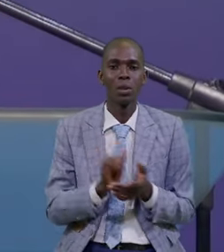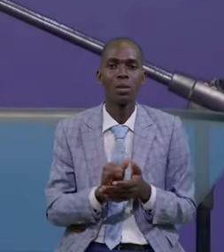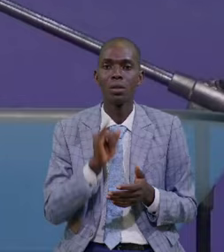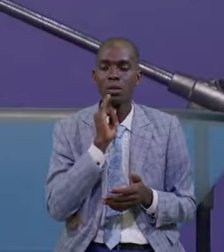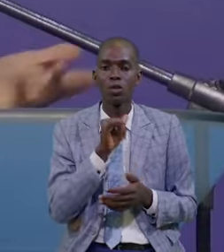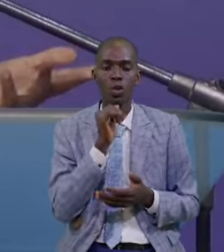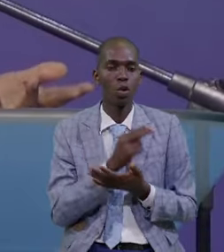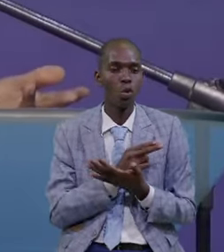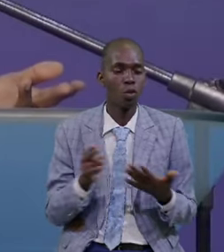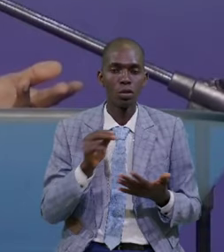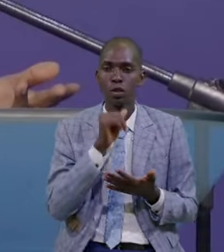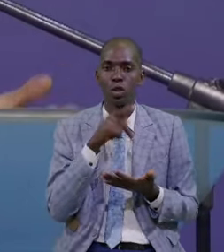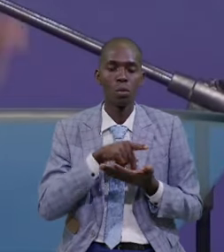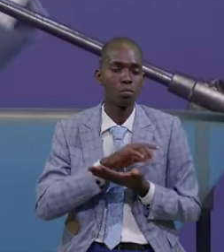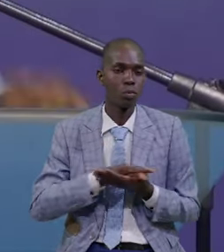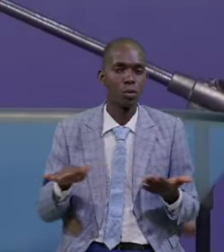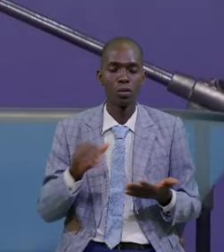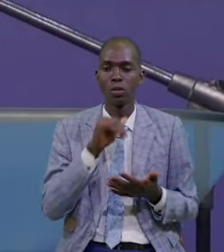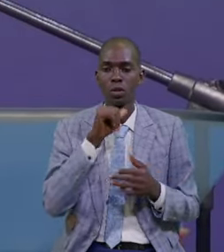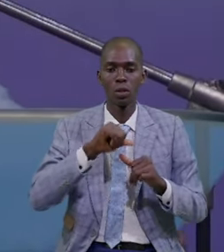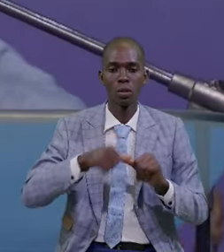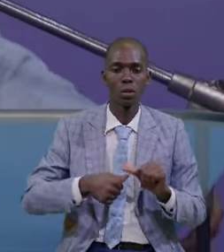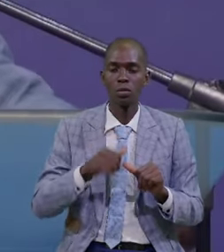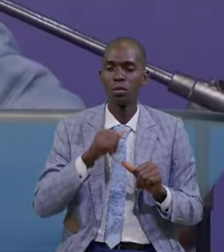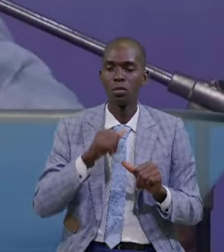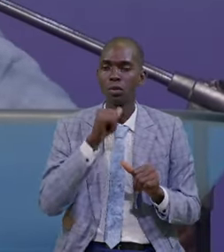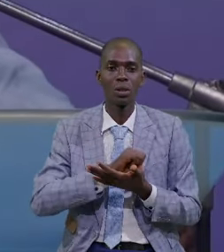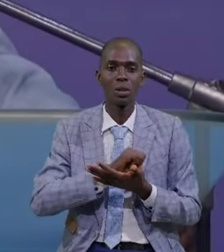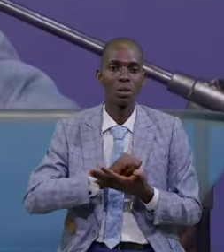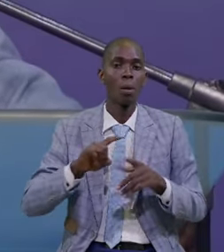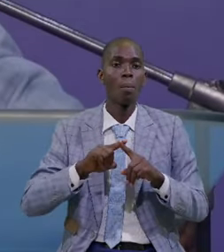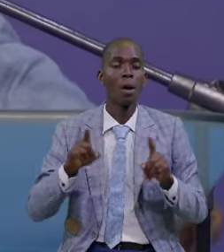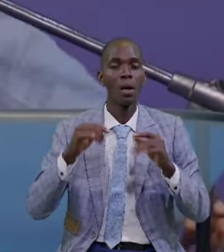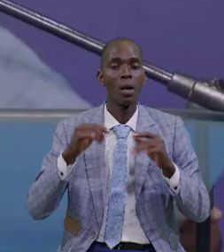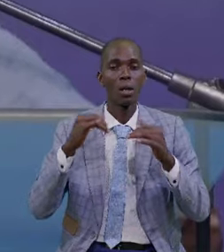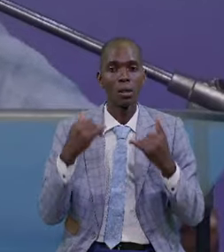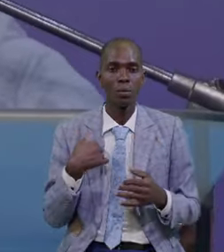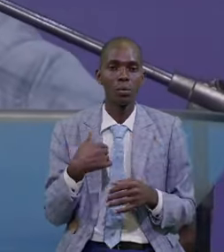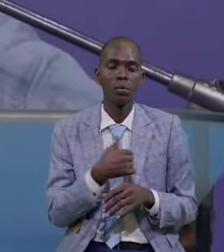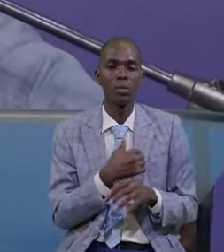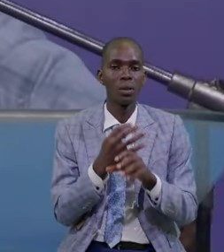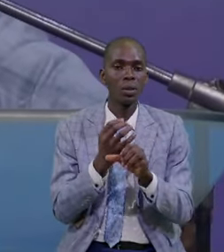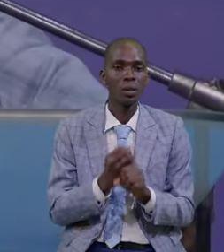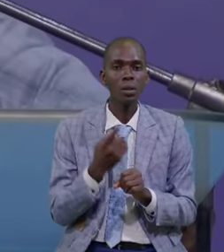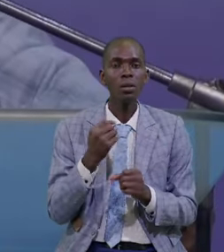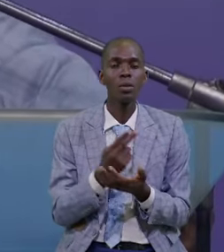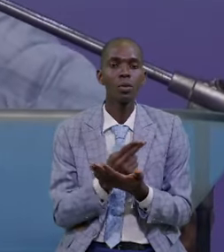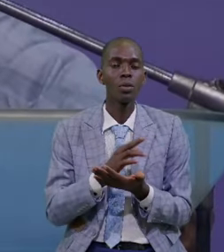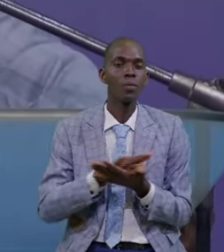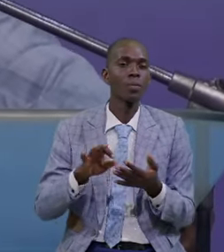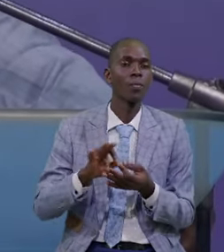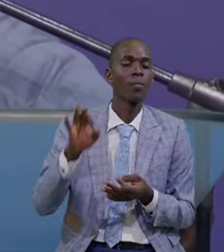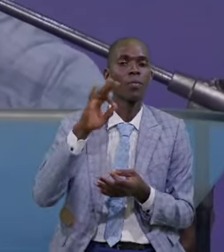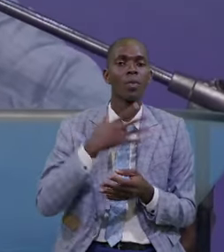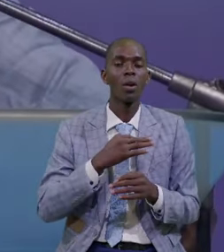pure, circumcised, sanctified. But now we receive the Holy Ghost, and all the